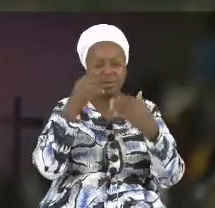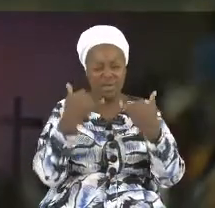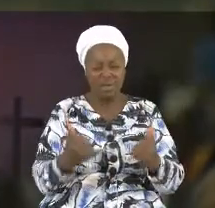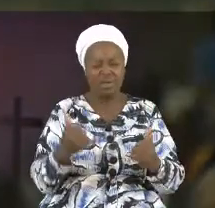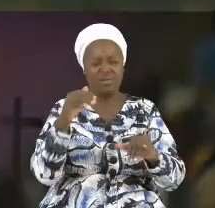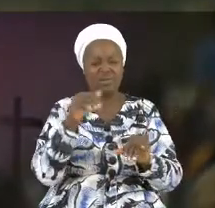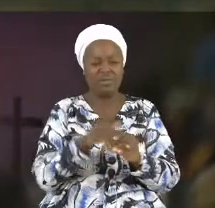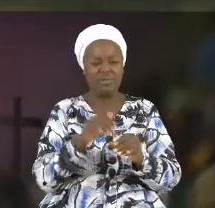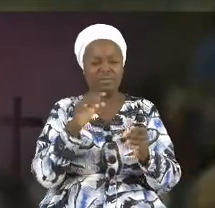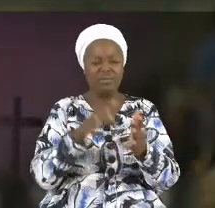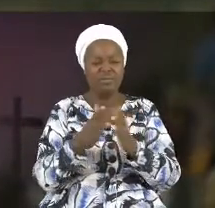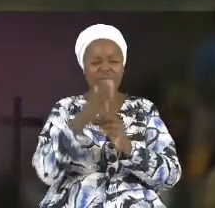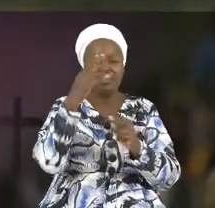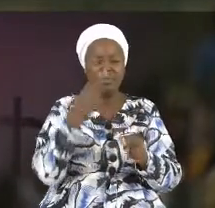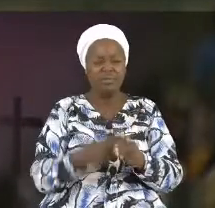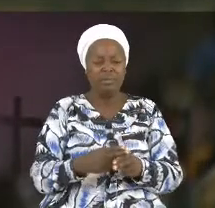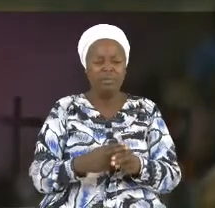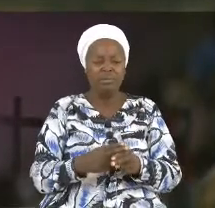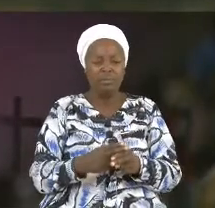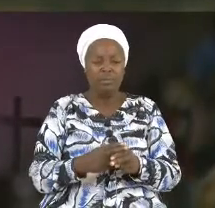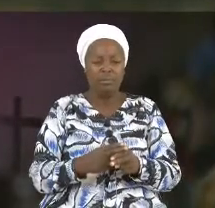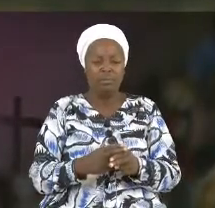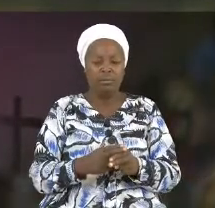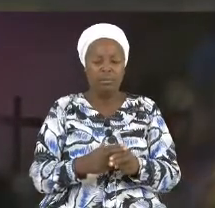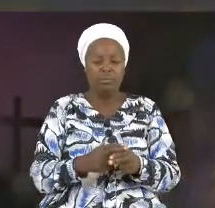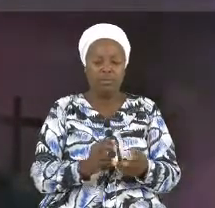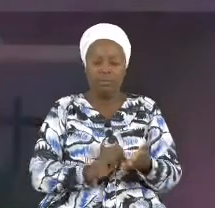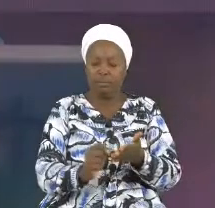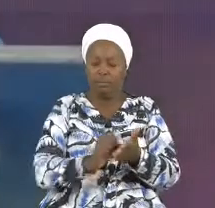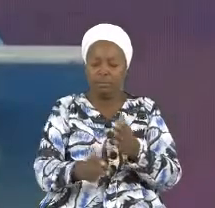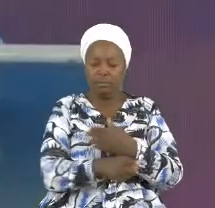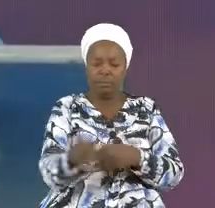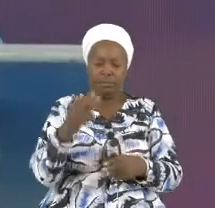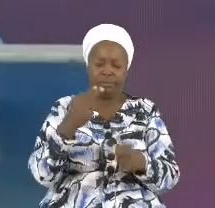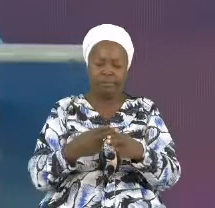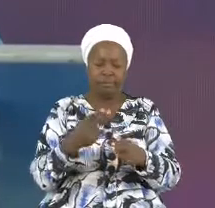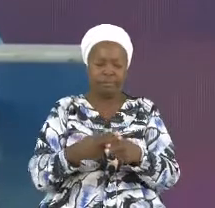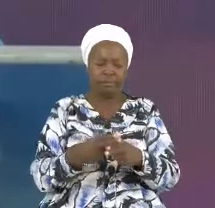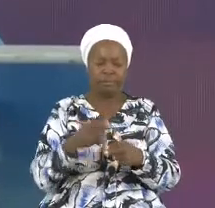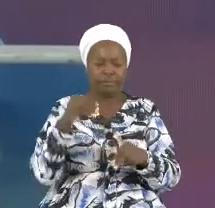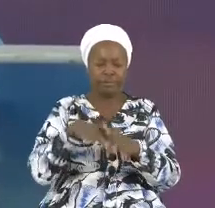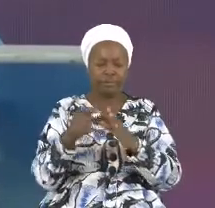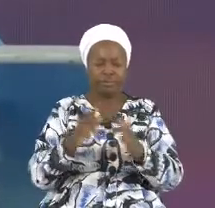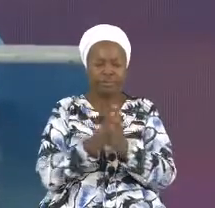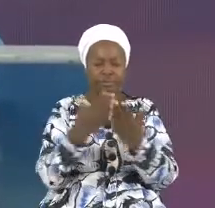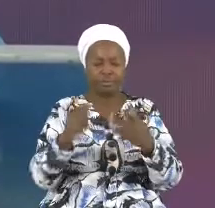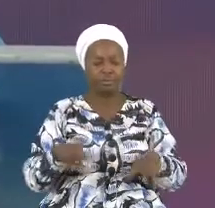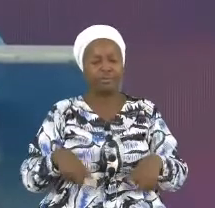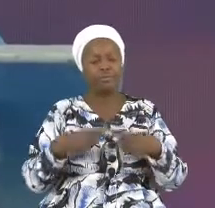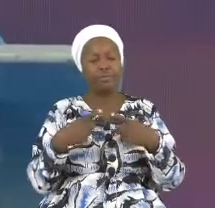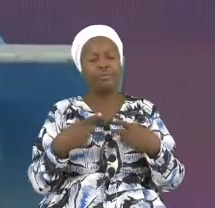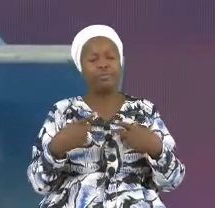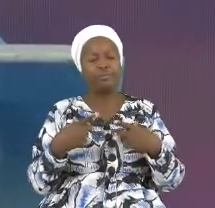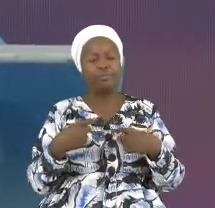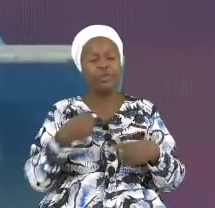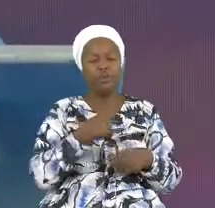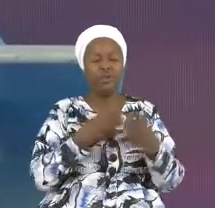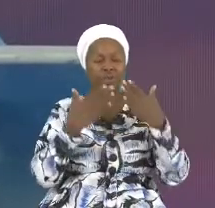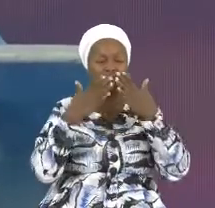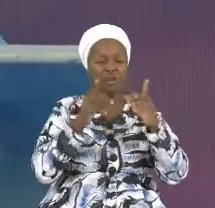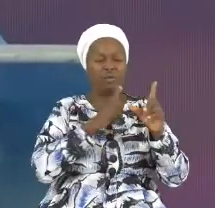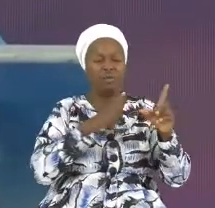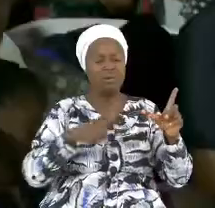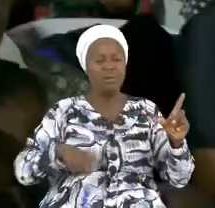Amen. Write their names in the book of life. Well, thank you, Lord. It